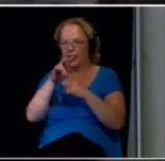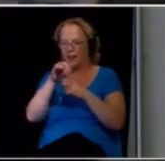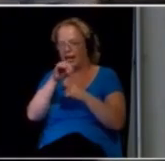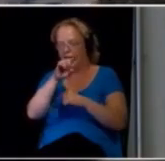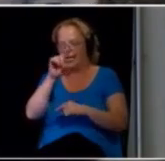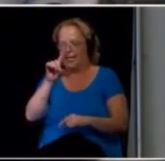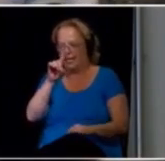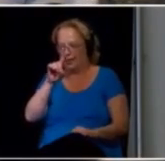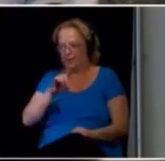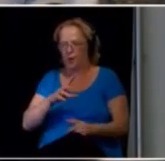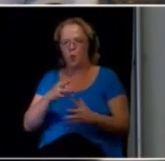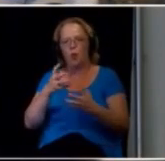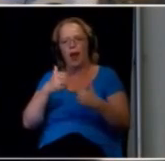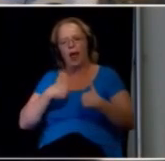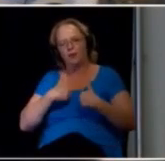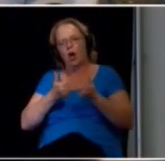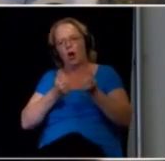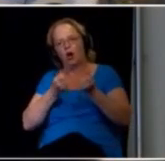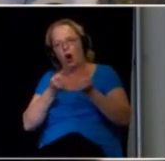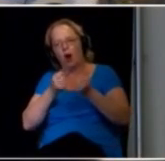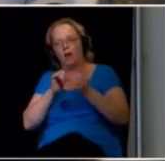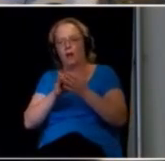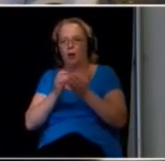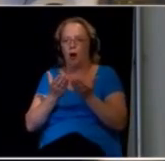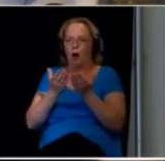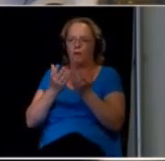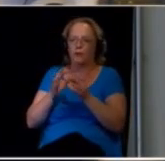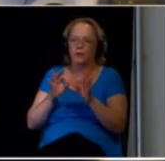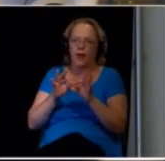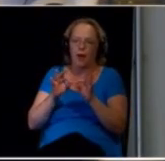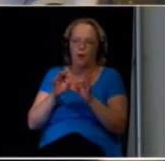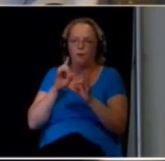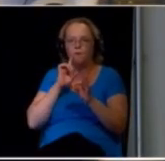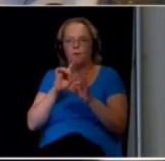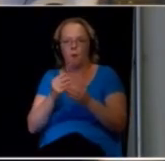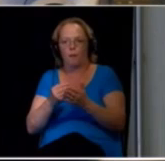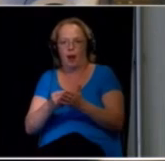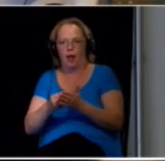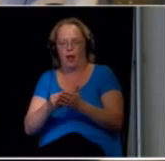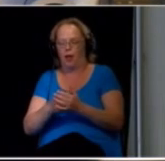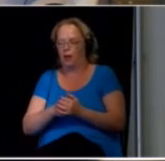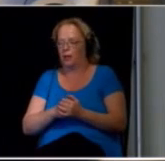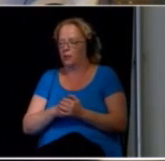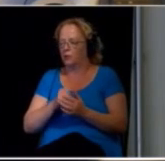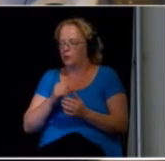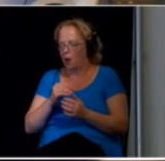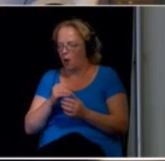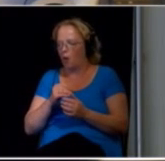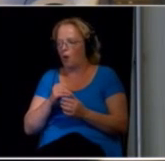offered great value for money. So all-inclusive was all-wheel drive, supercharging,